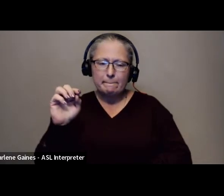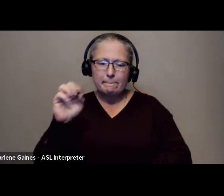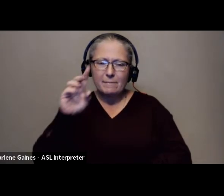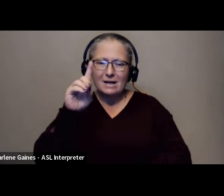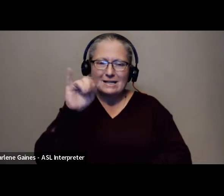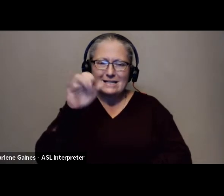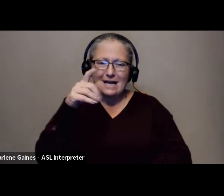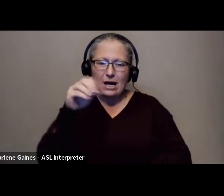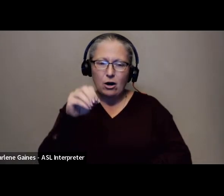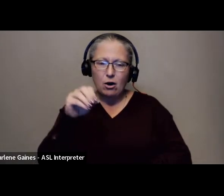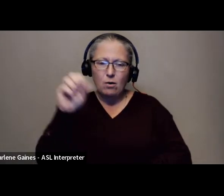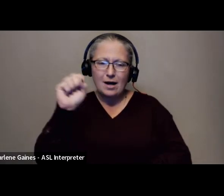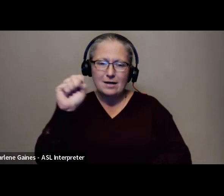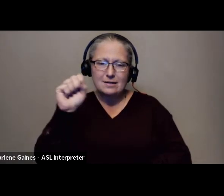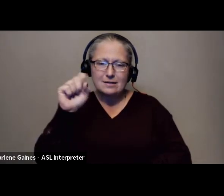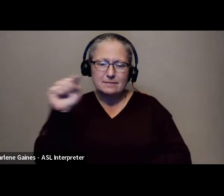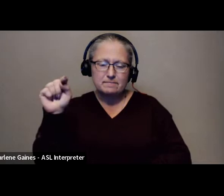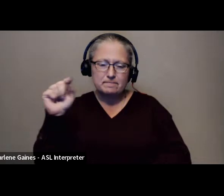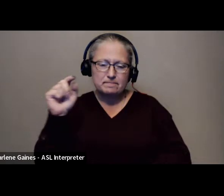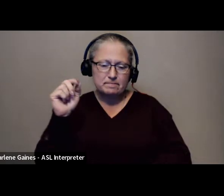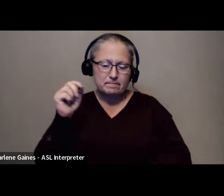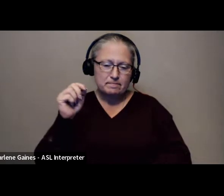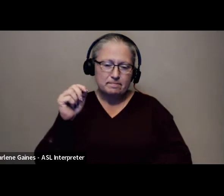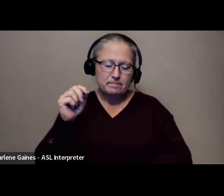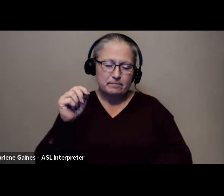Diego Salazar Blas.